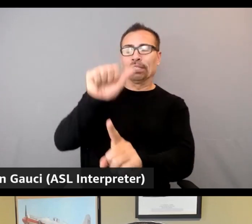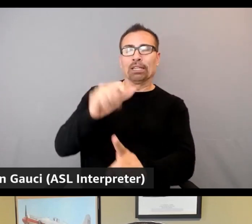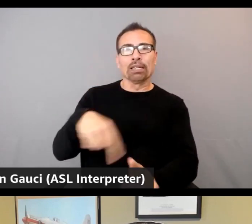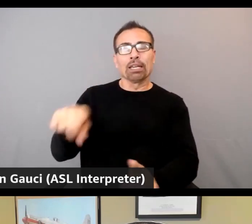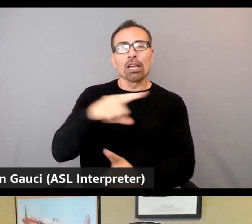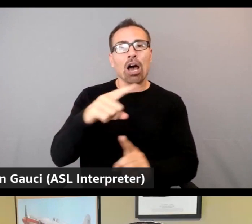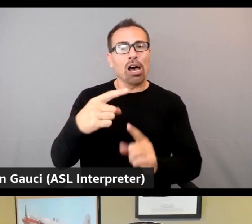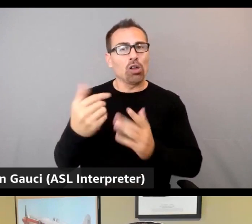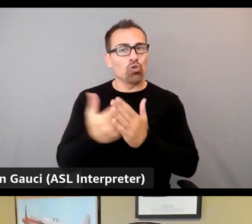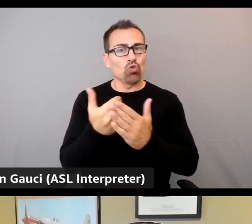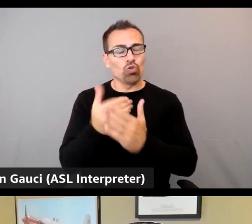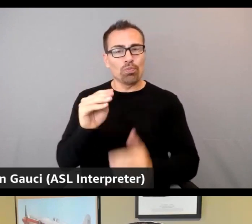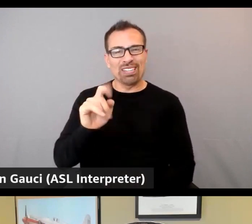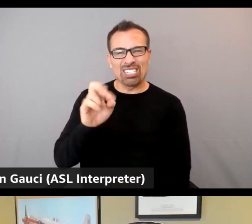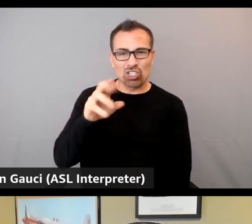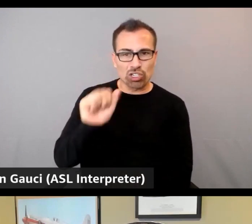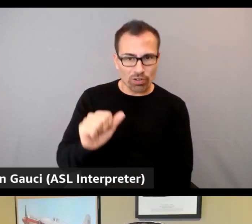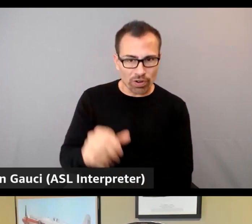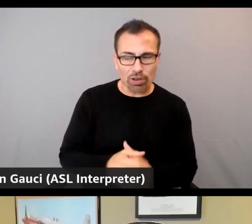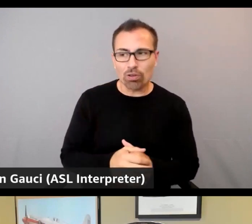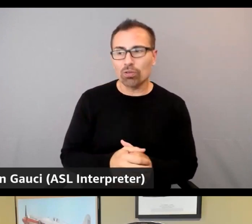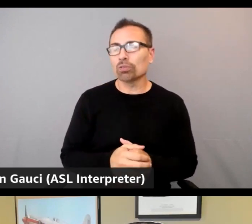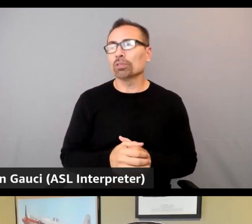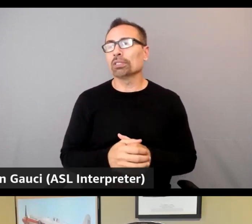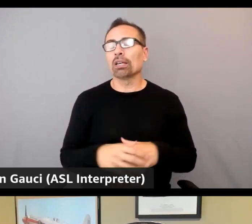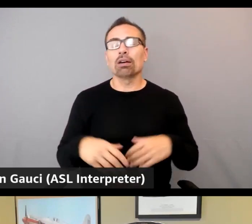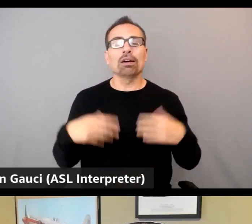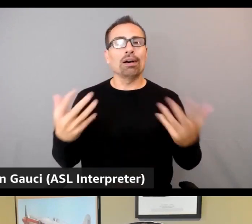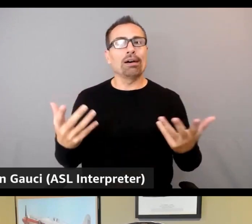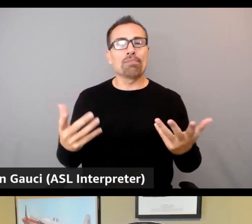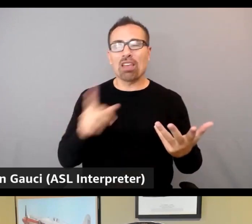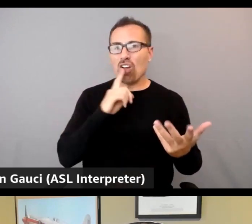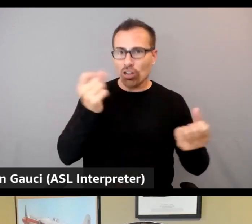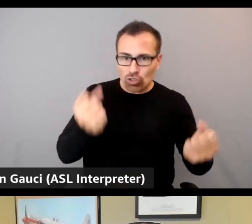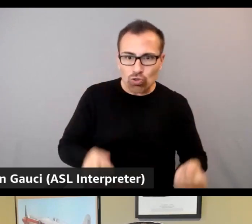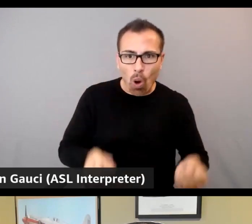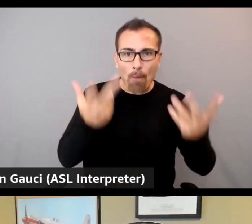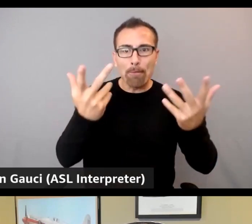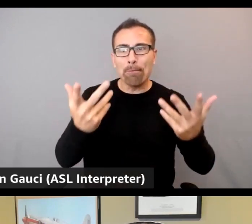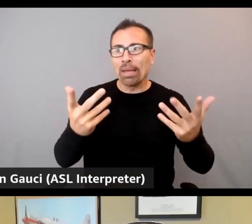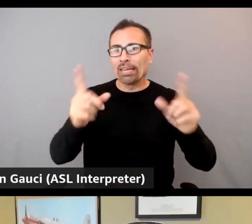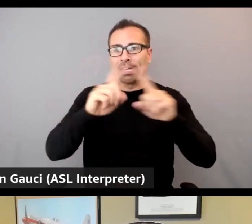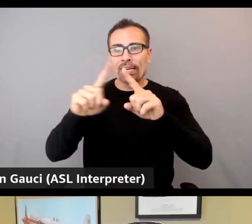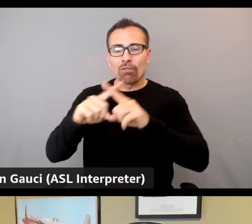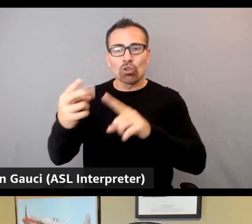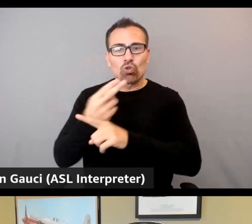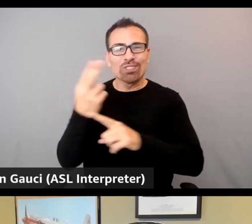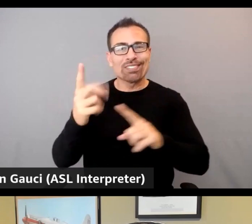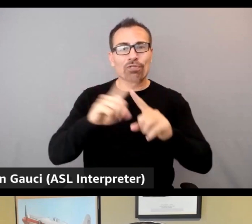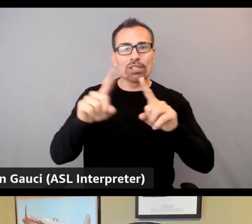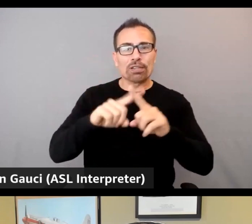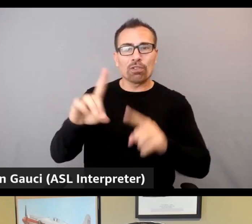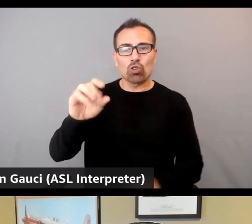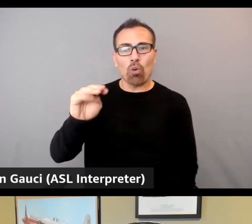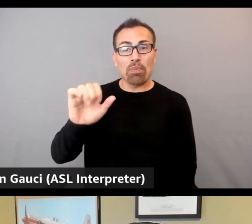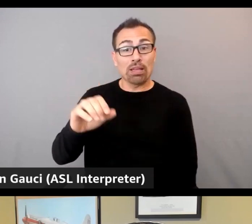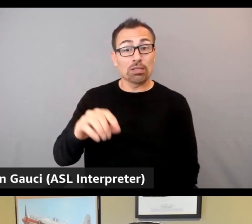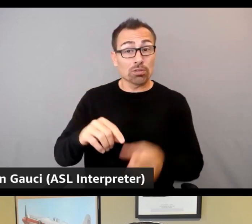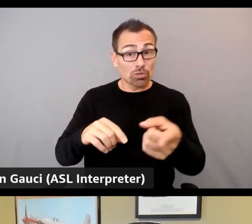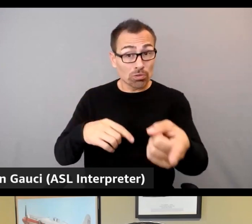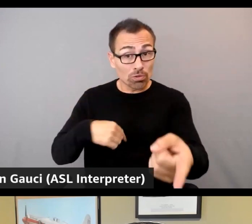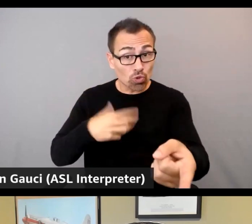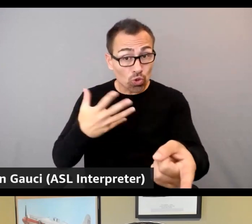opportunities where, you know, that seems like it's a really niche use case, but actually it applies across a ton of different domains. Did you want to talk a little bit more about that,